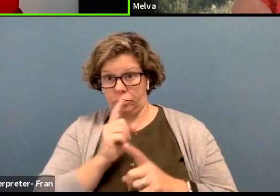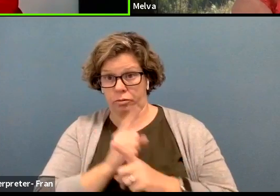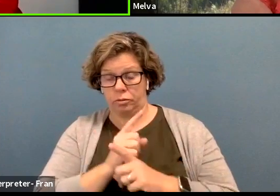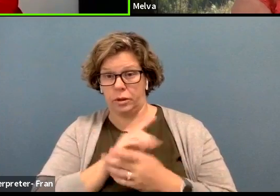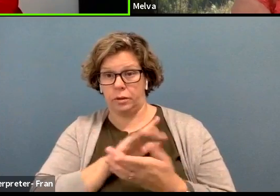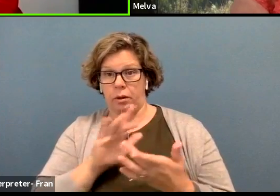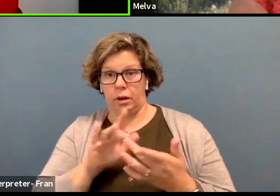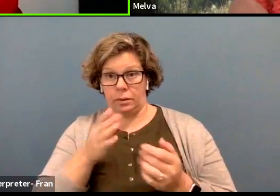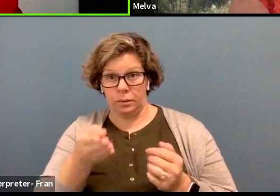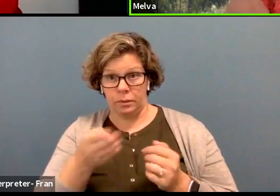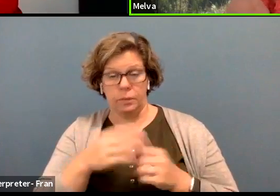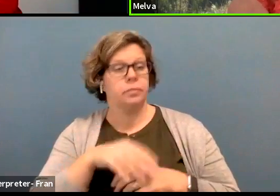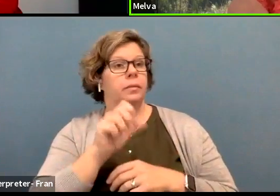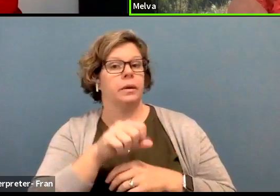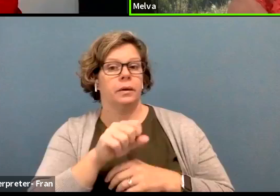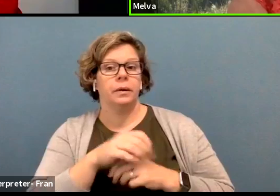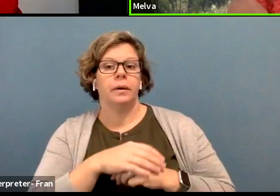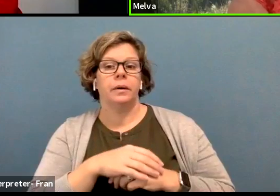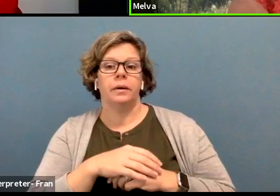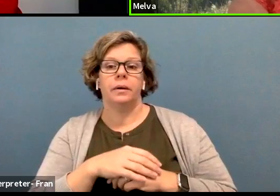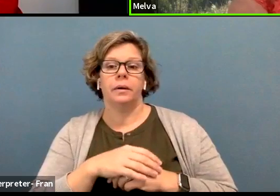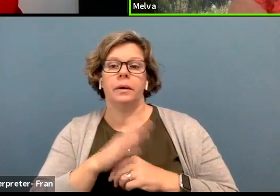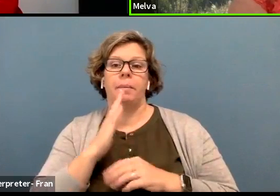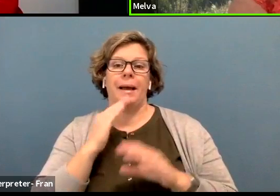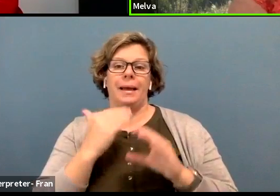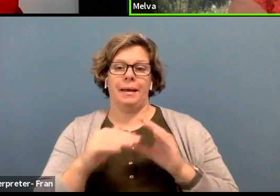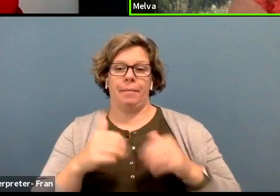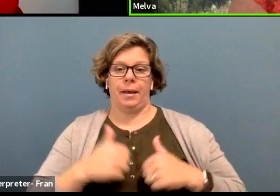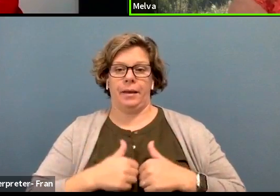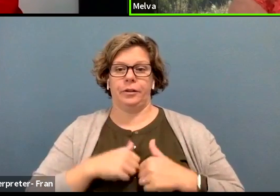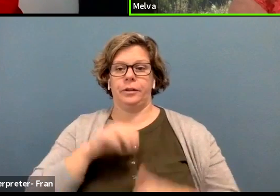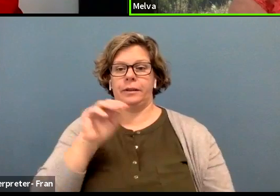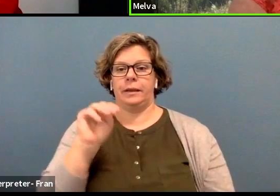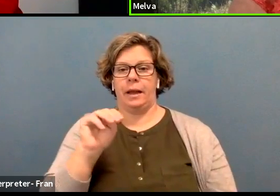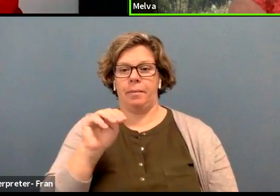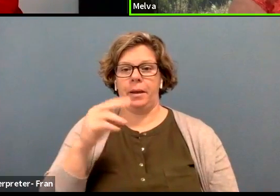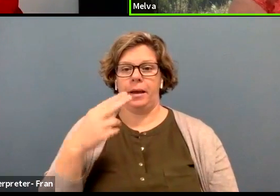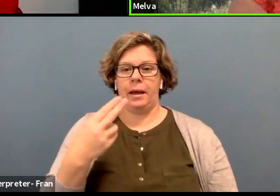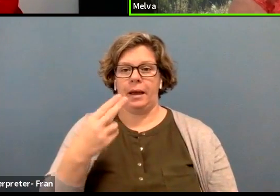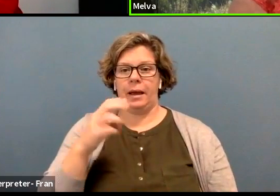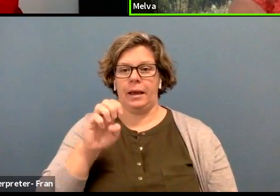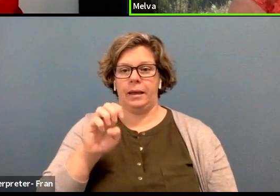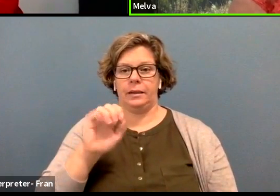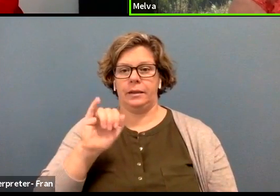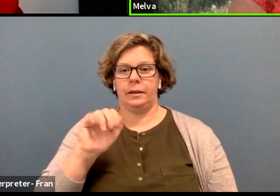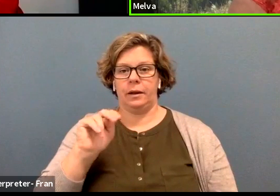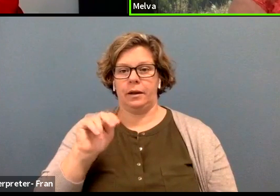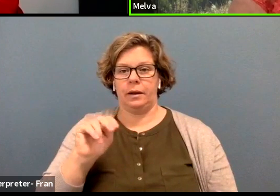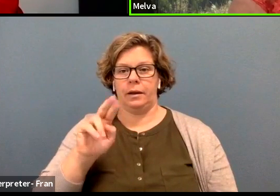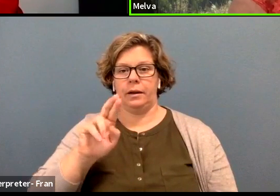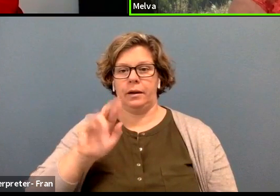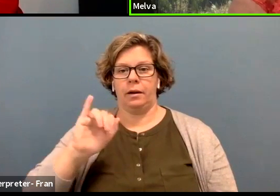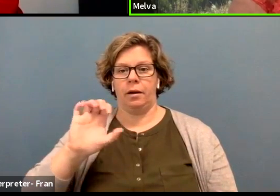you. Correct. I can give you my email. It's mheinrich,